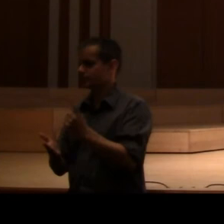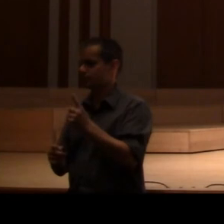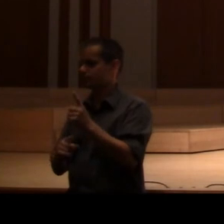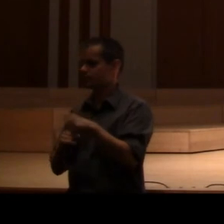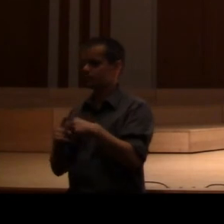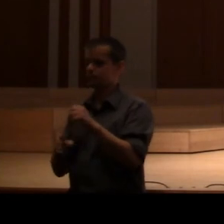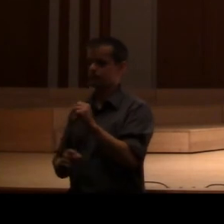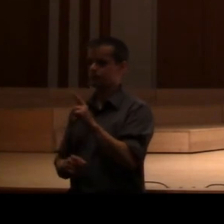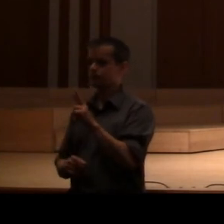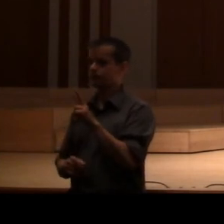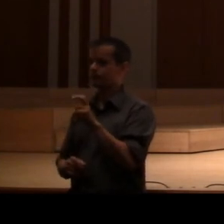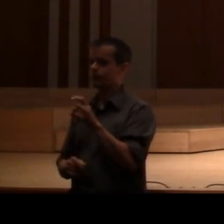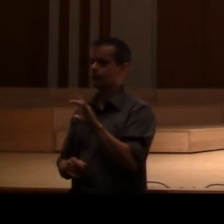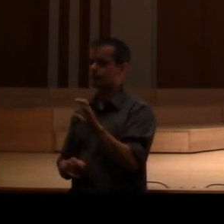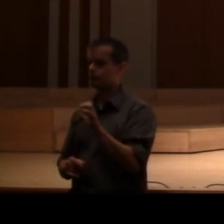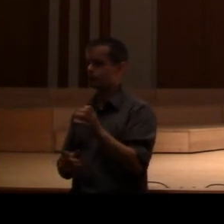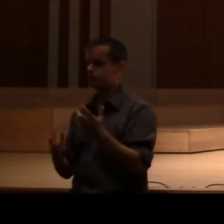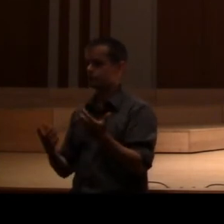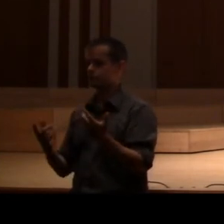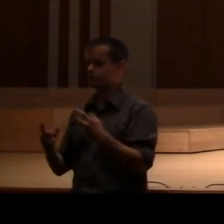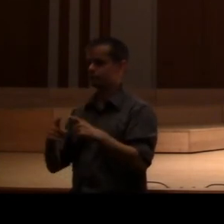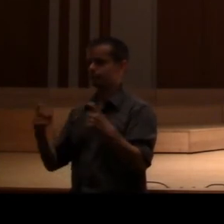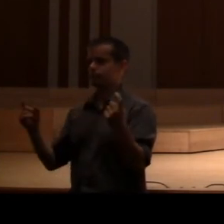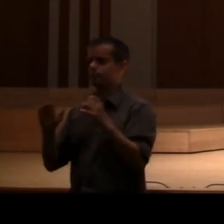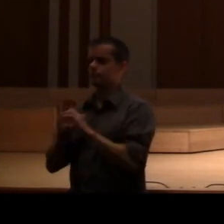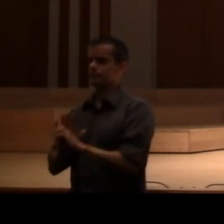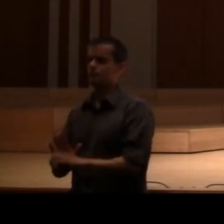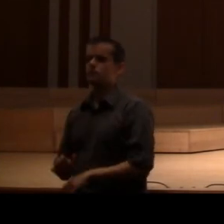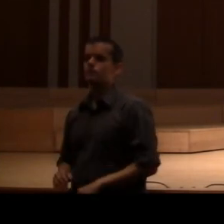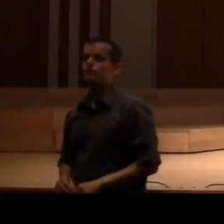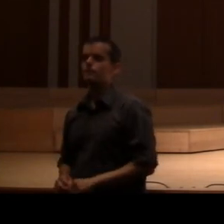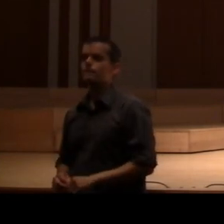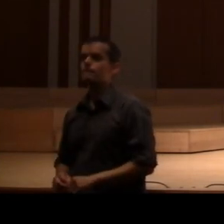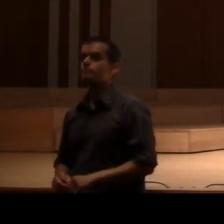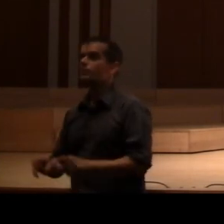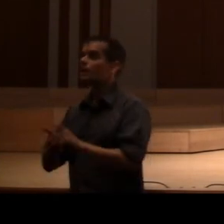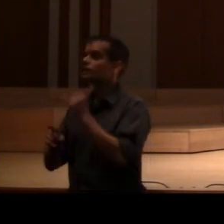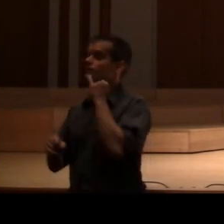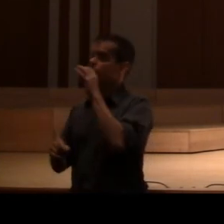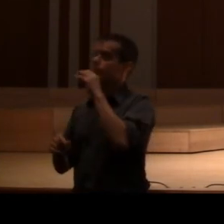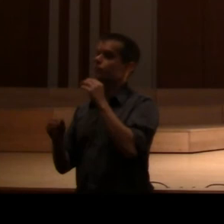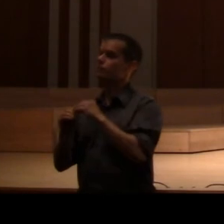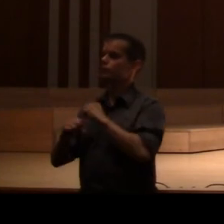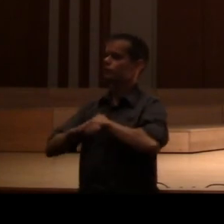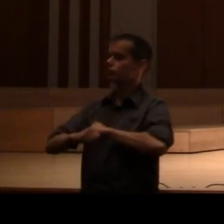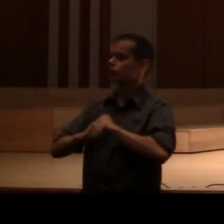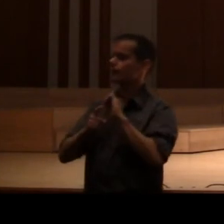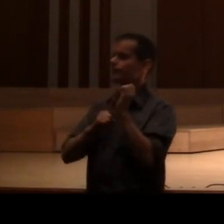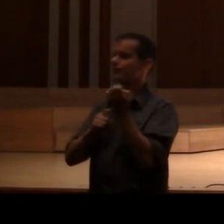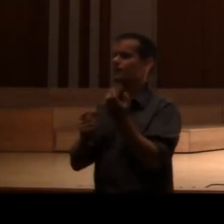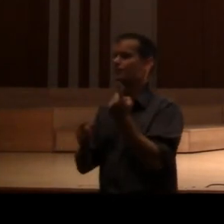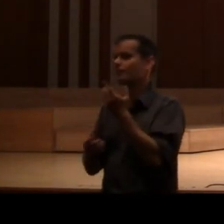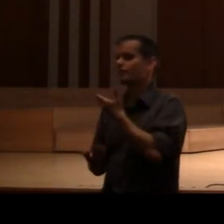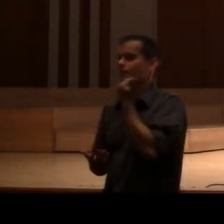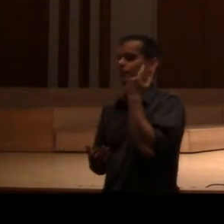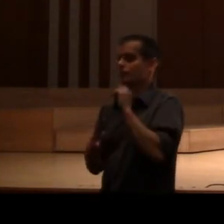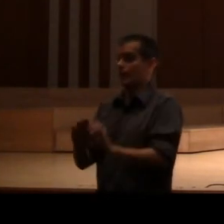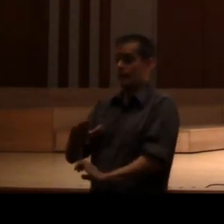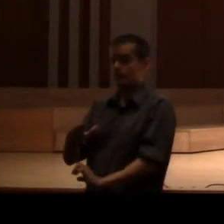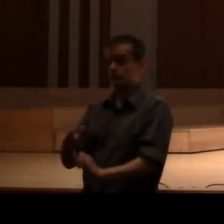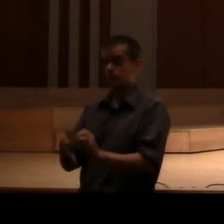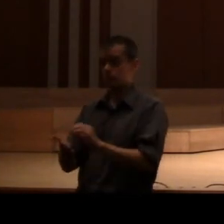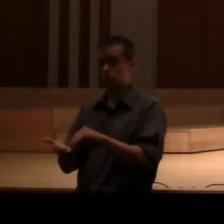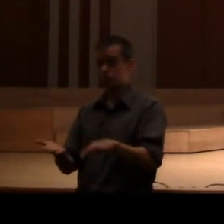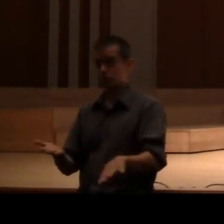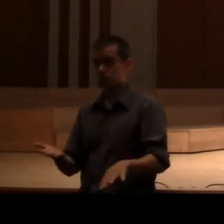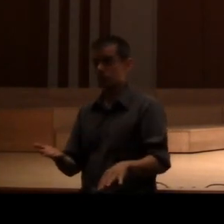you know, there's tons of different examples that could tie in. Now, you can also do this if you're looking for a more secure environment and one that might be better for elementary school students,